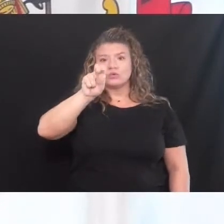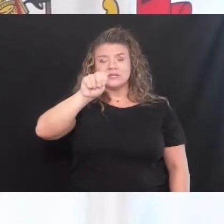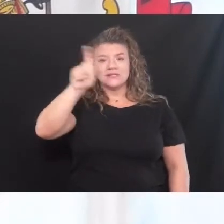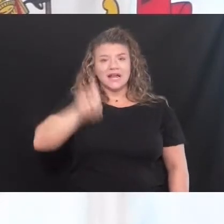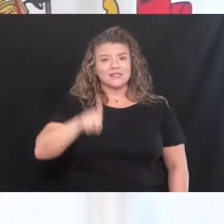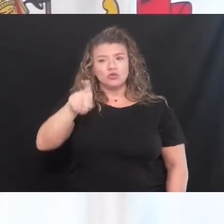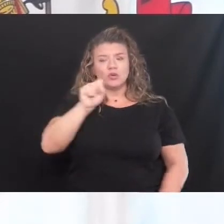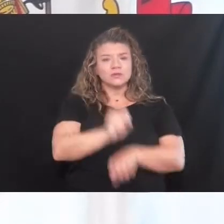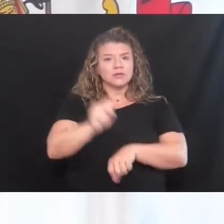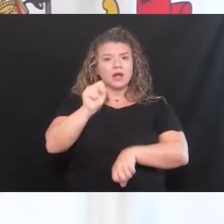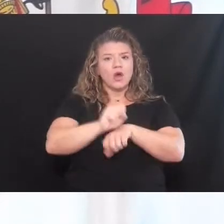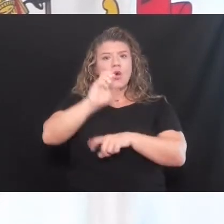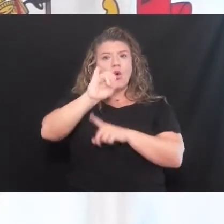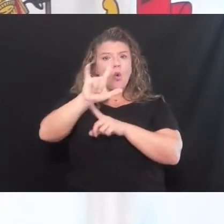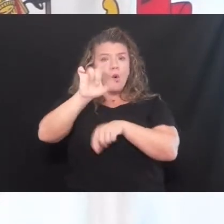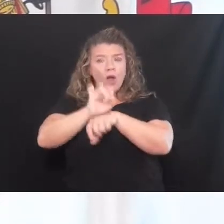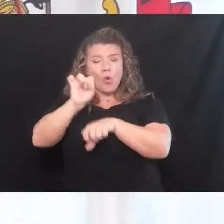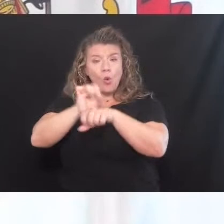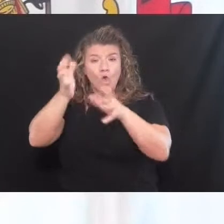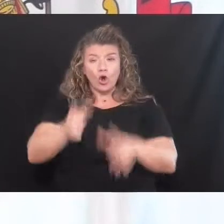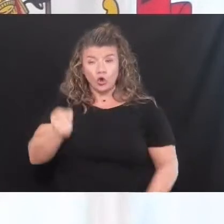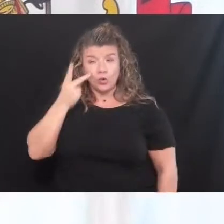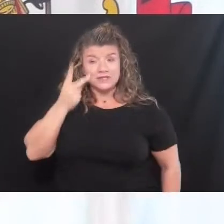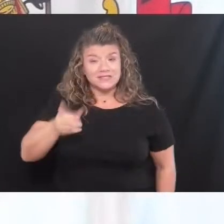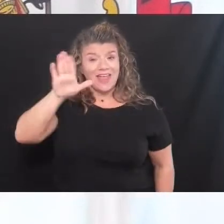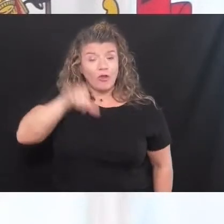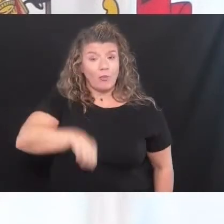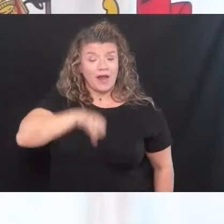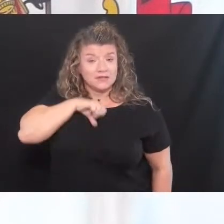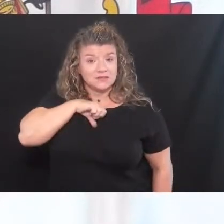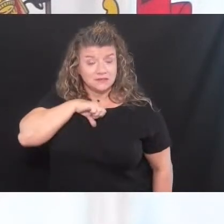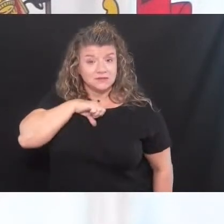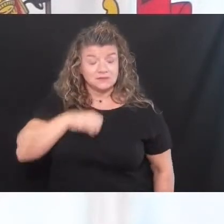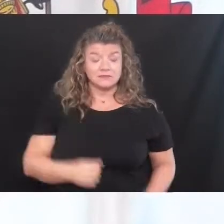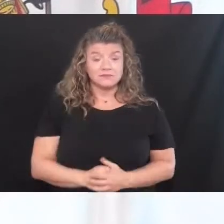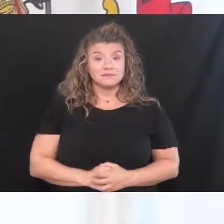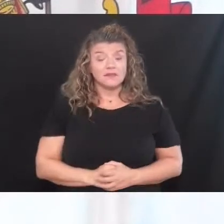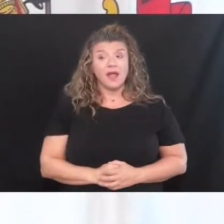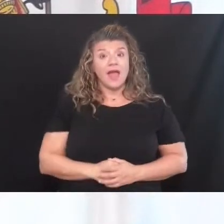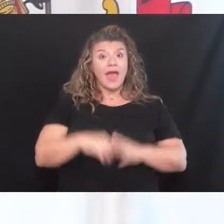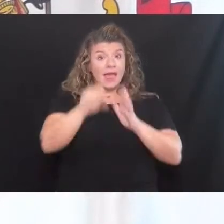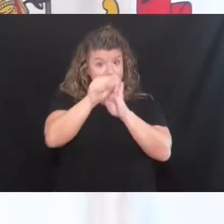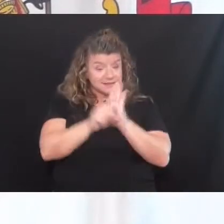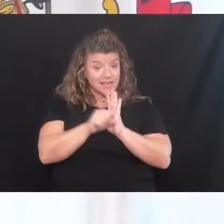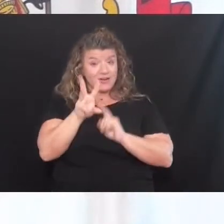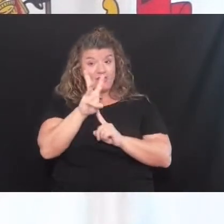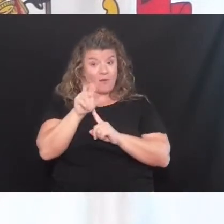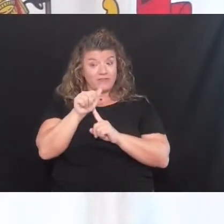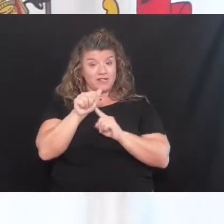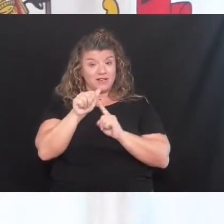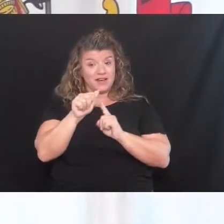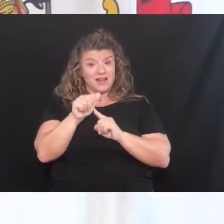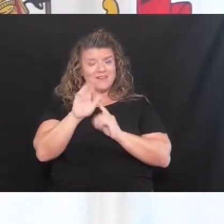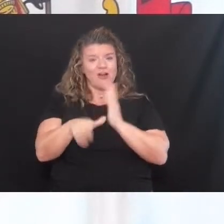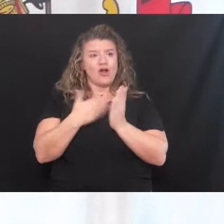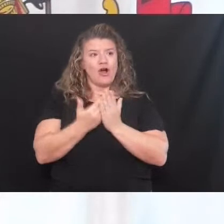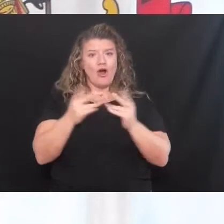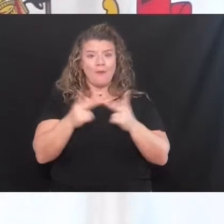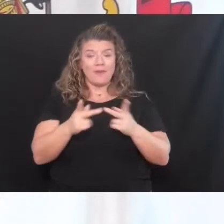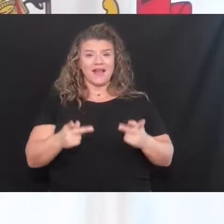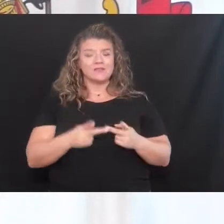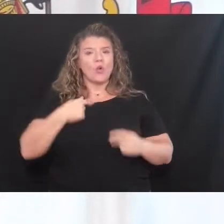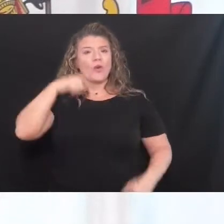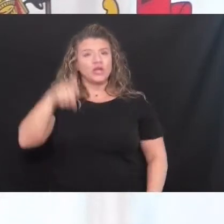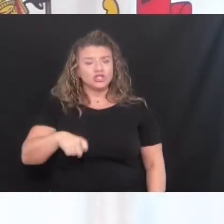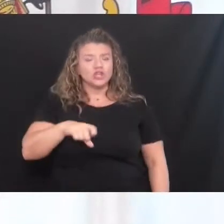workers. And the pride was off the chart. And in the state of West Virginia, of all places, we should be really